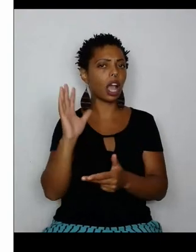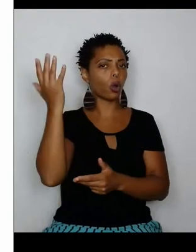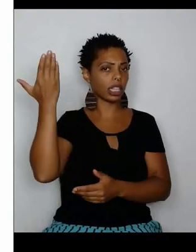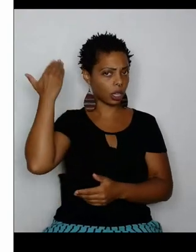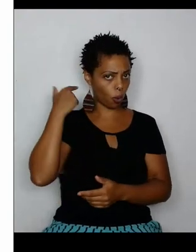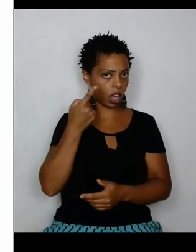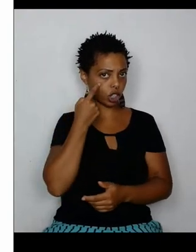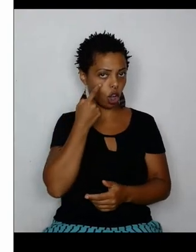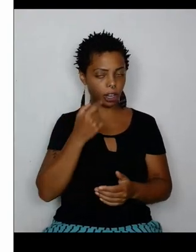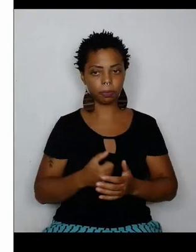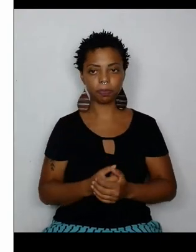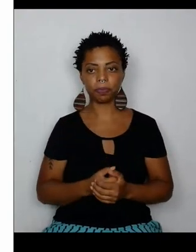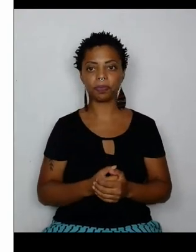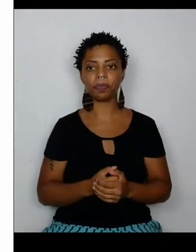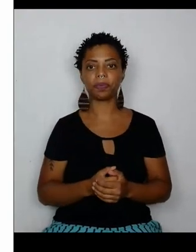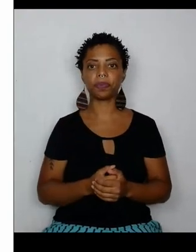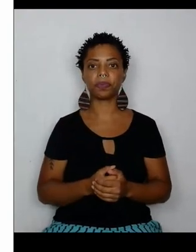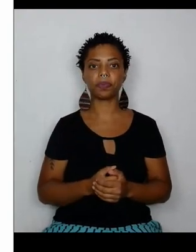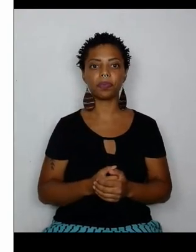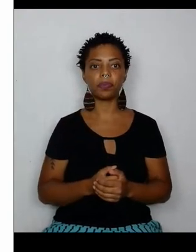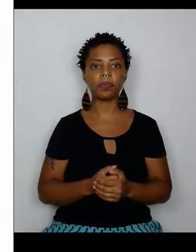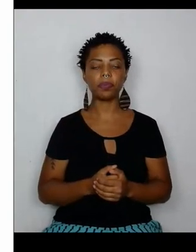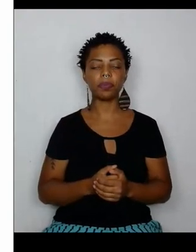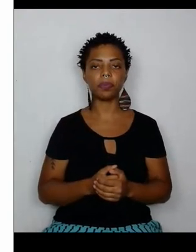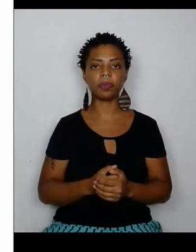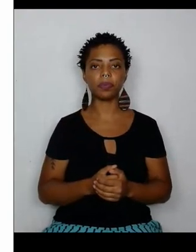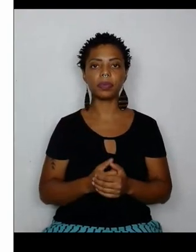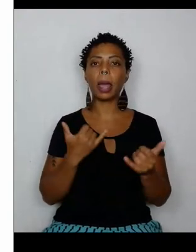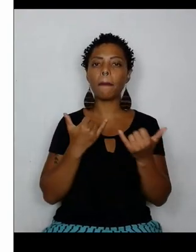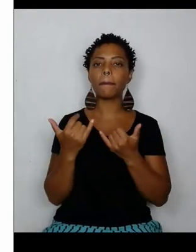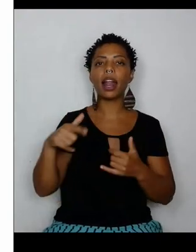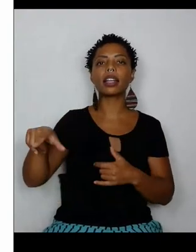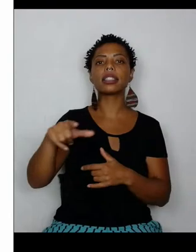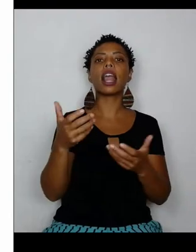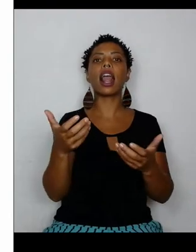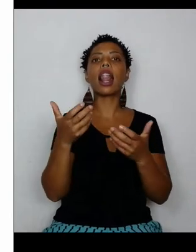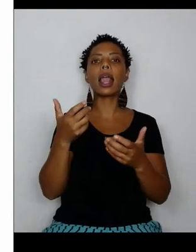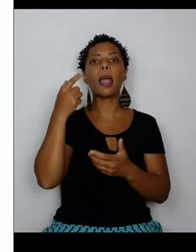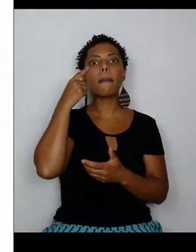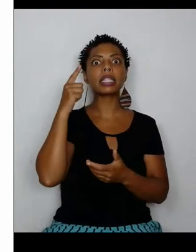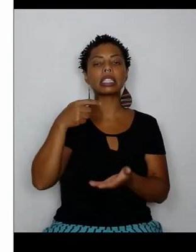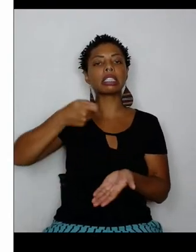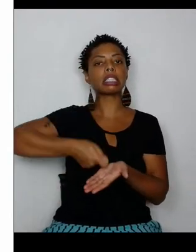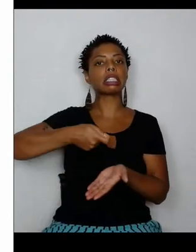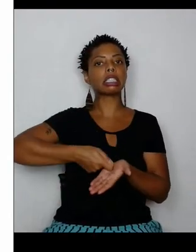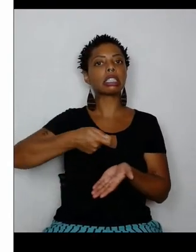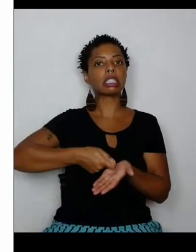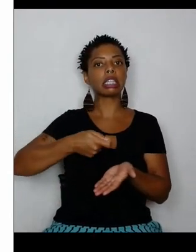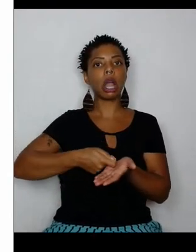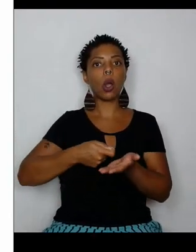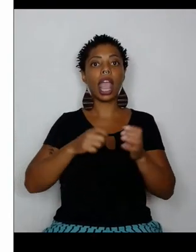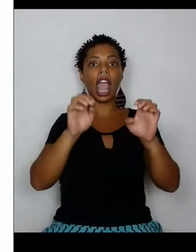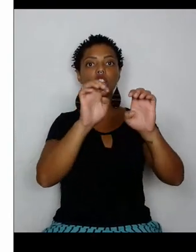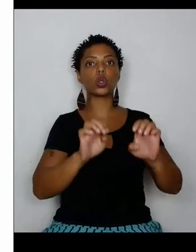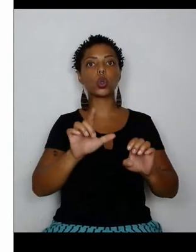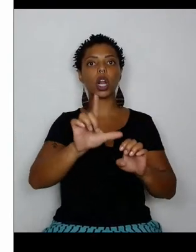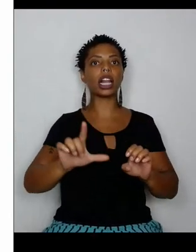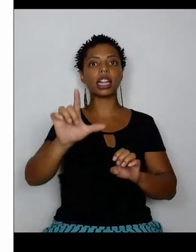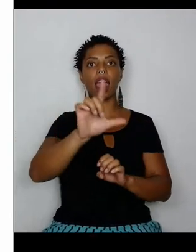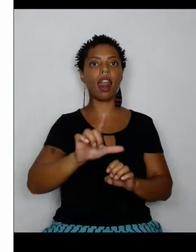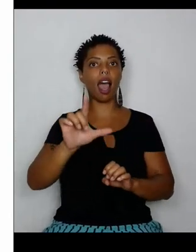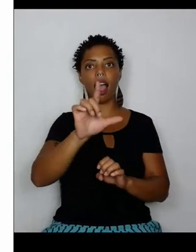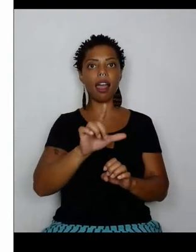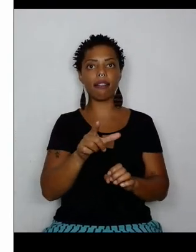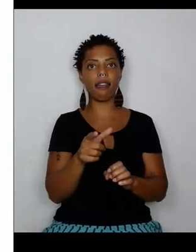point as if to underscore the arbitrariness of literary structure finally turning